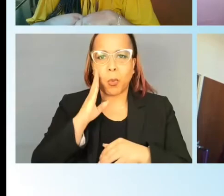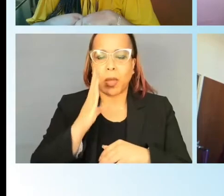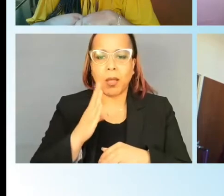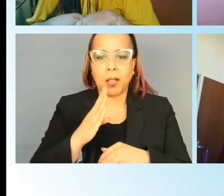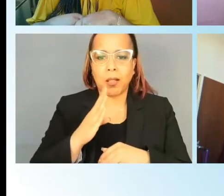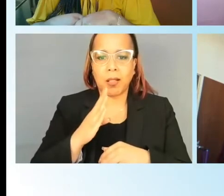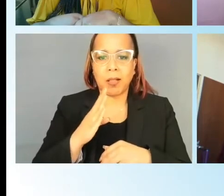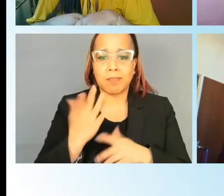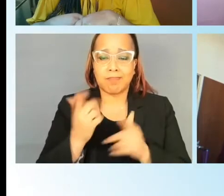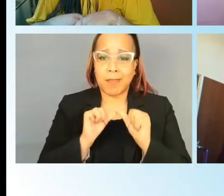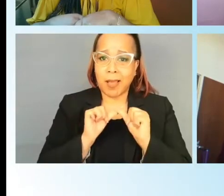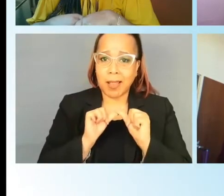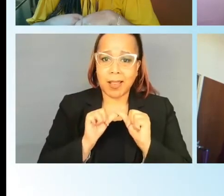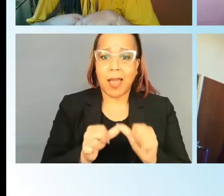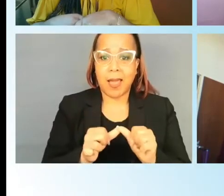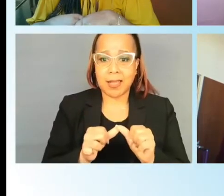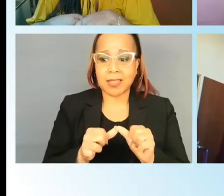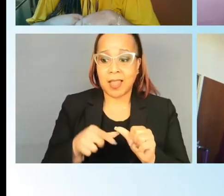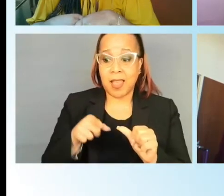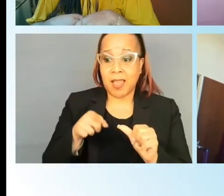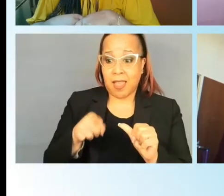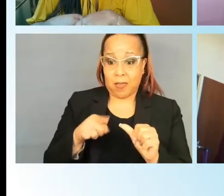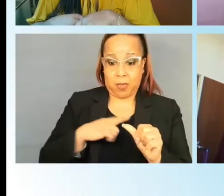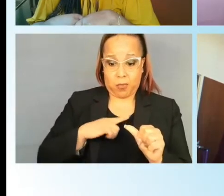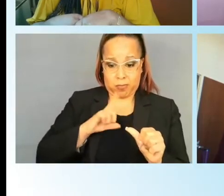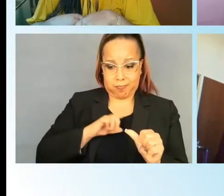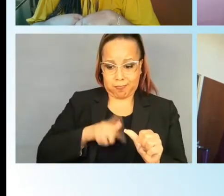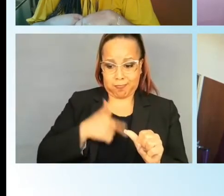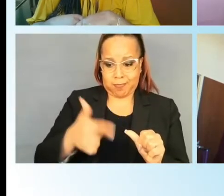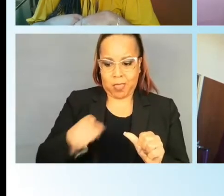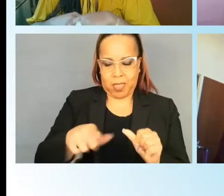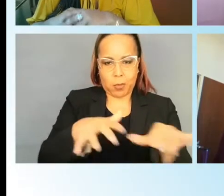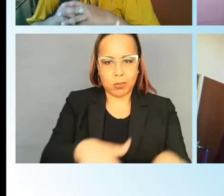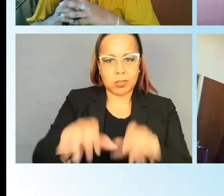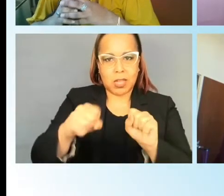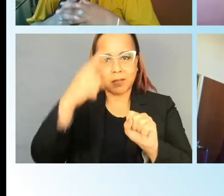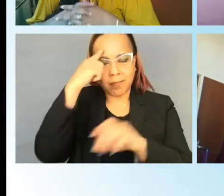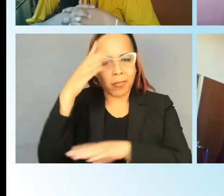that will last and they'll take into the future.